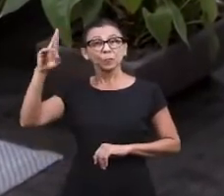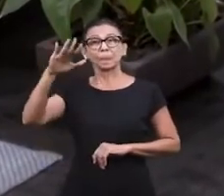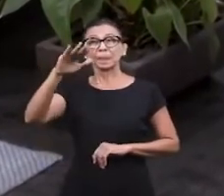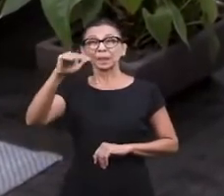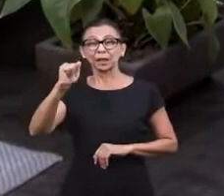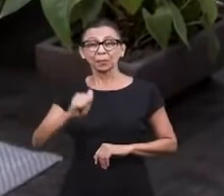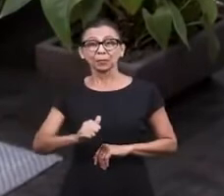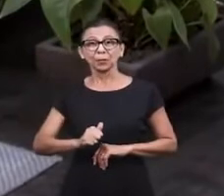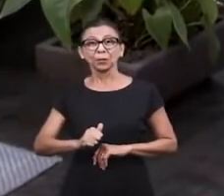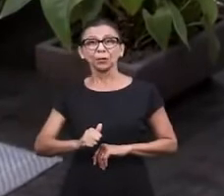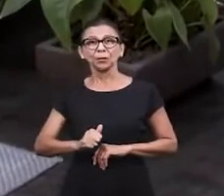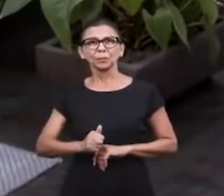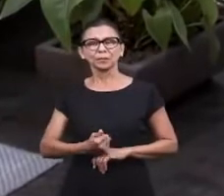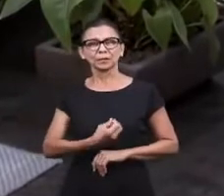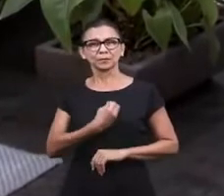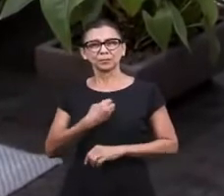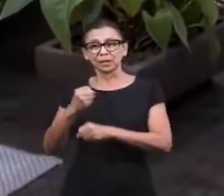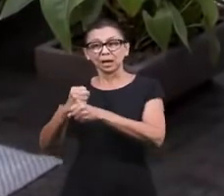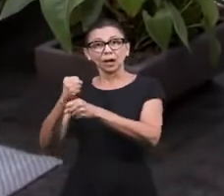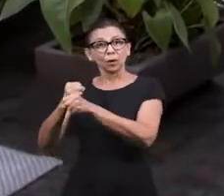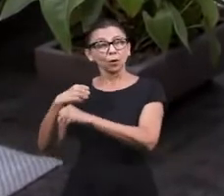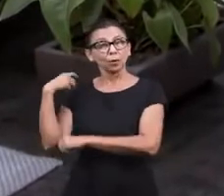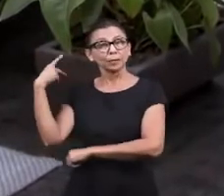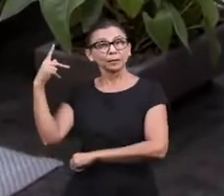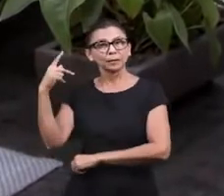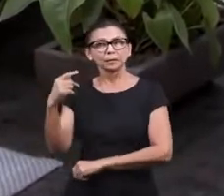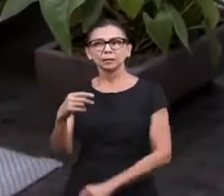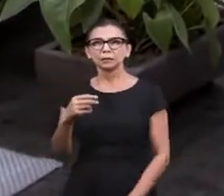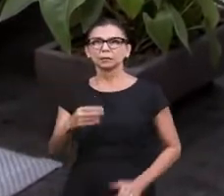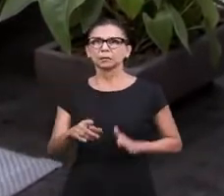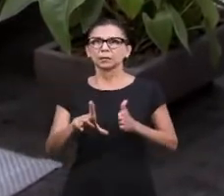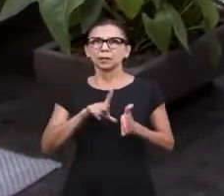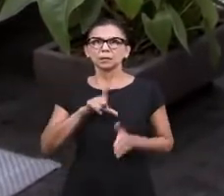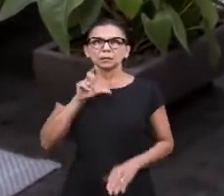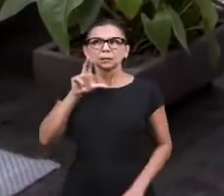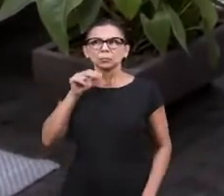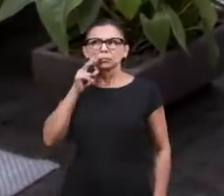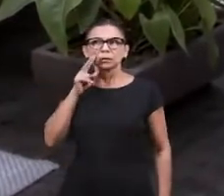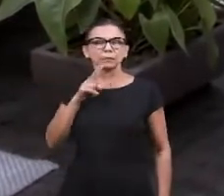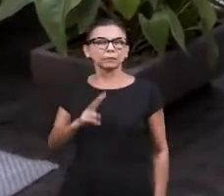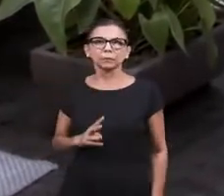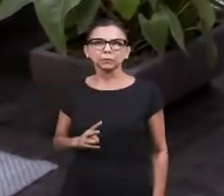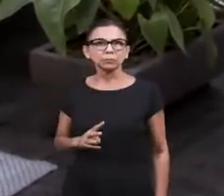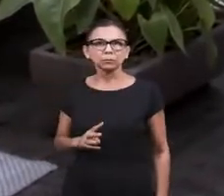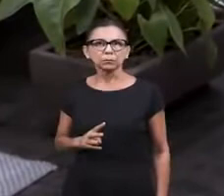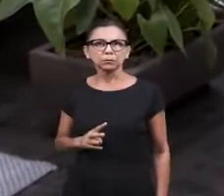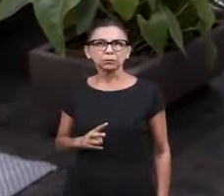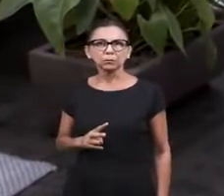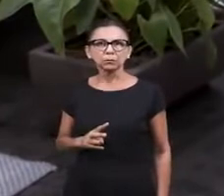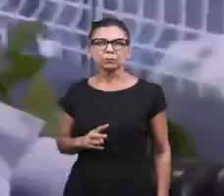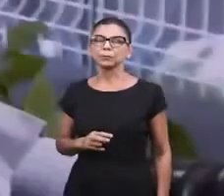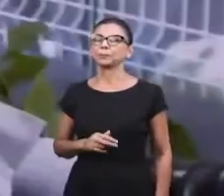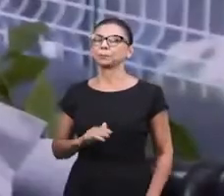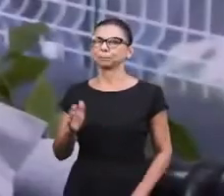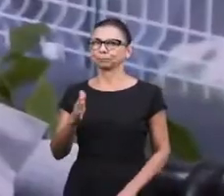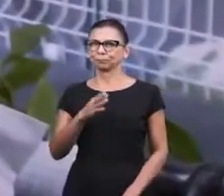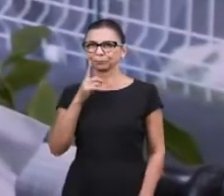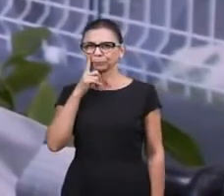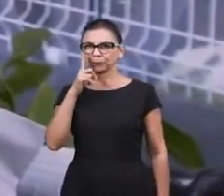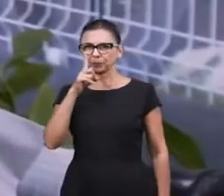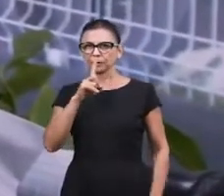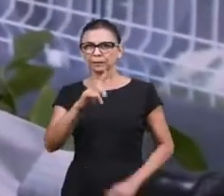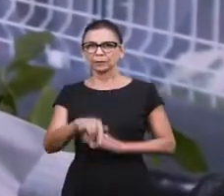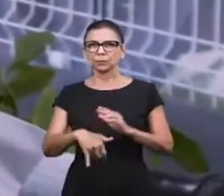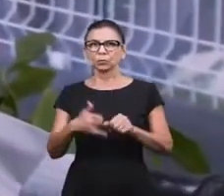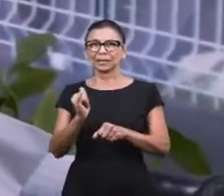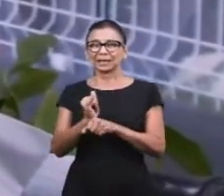Jesus to live his work and has not yet had this experience before. This word is for you. We have a direct